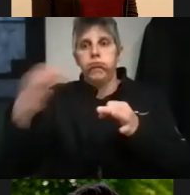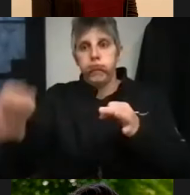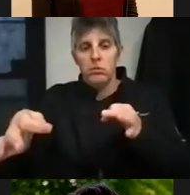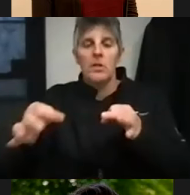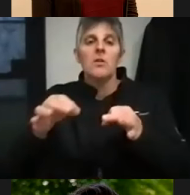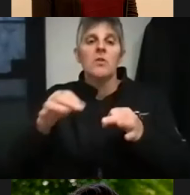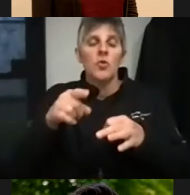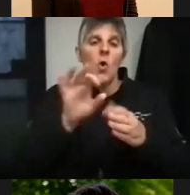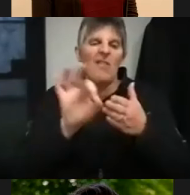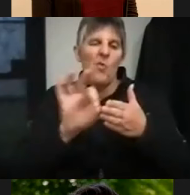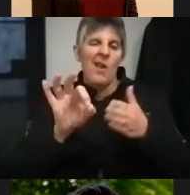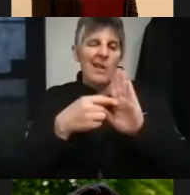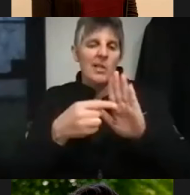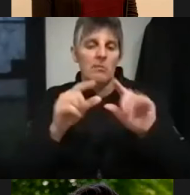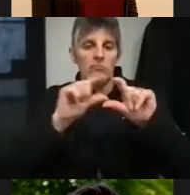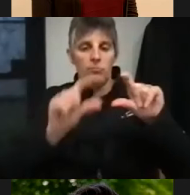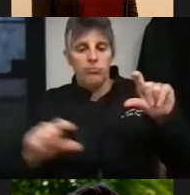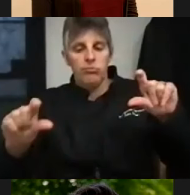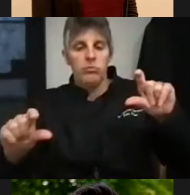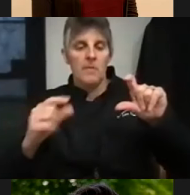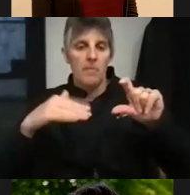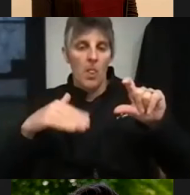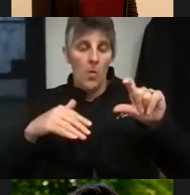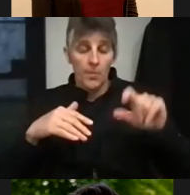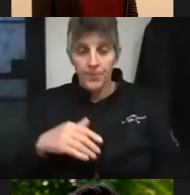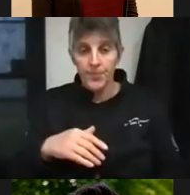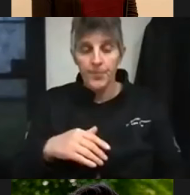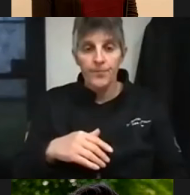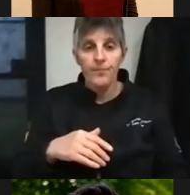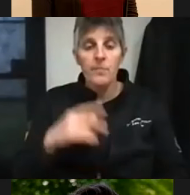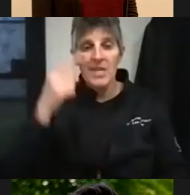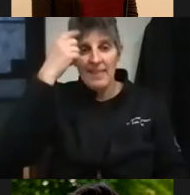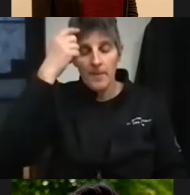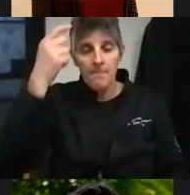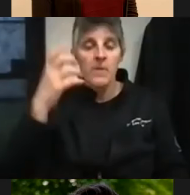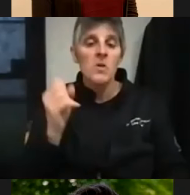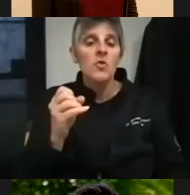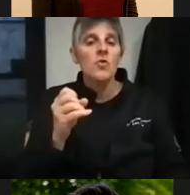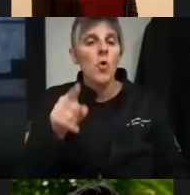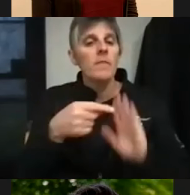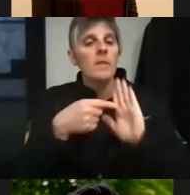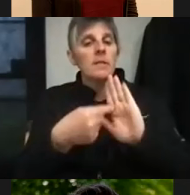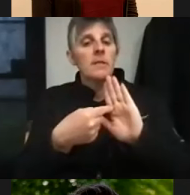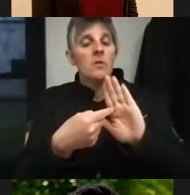is a quantification of the recording in the visual cortex. So this tells us,